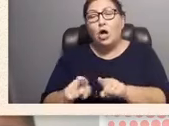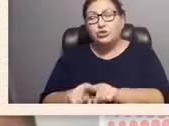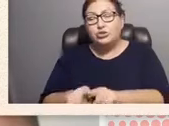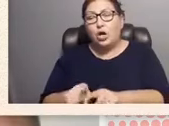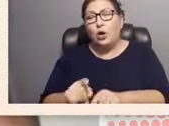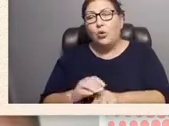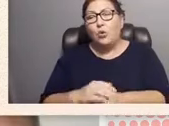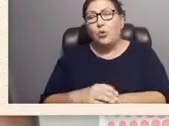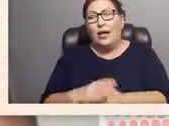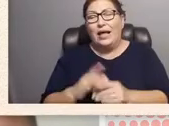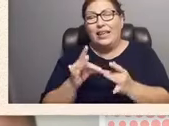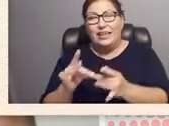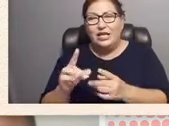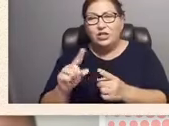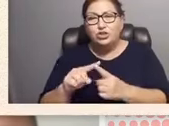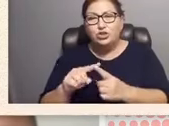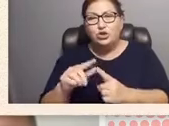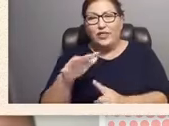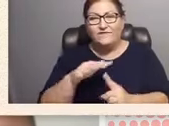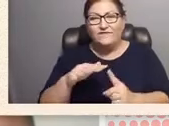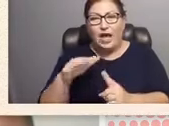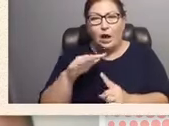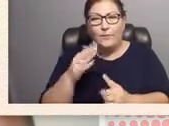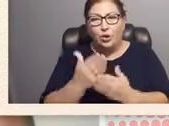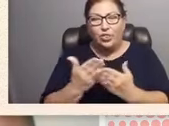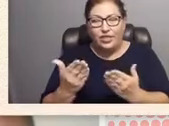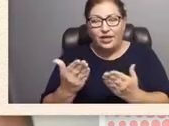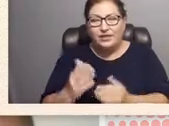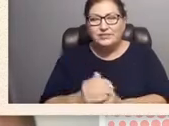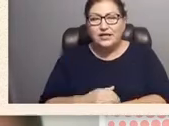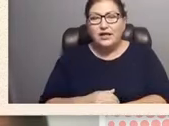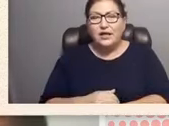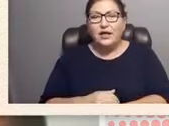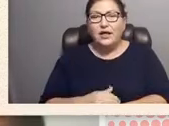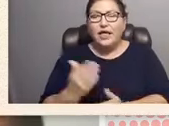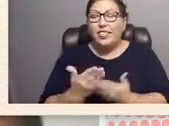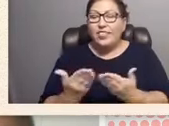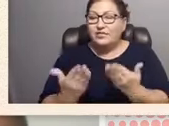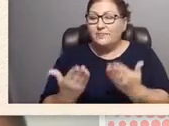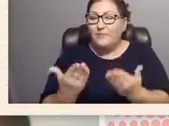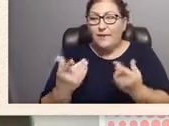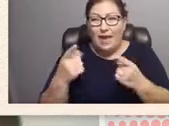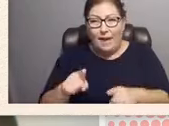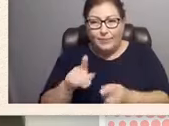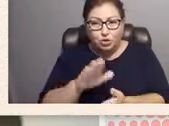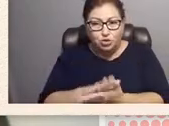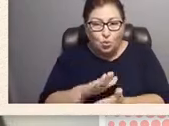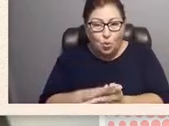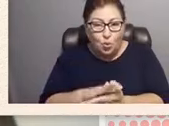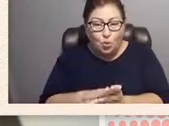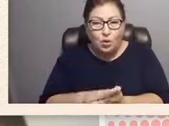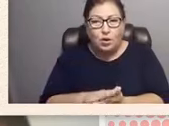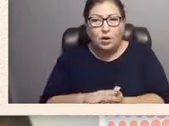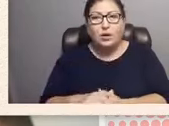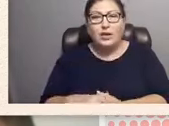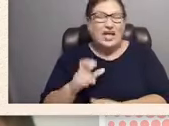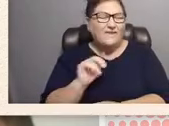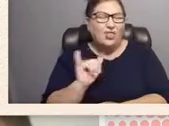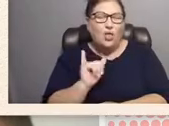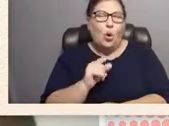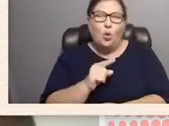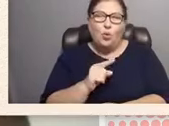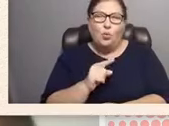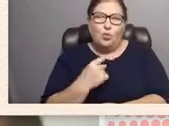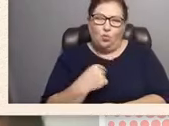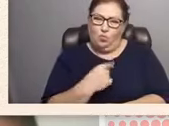the environmental factors of things that may have happened like in school that since, I mean, even though we never really gone to school